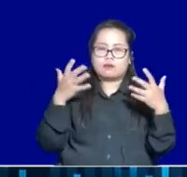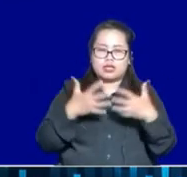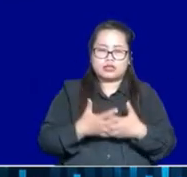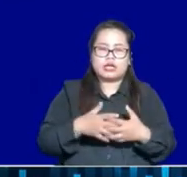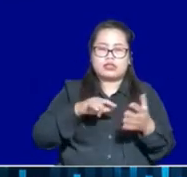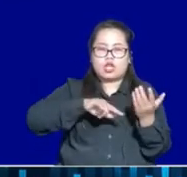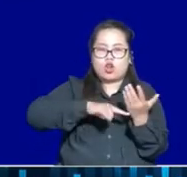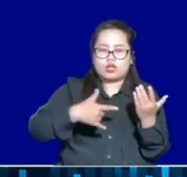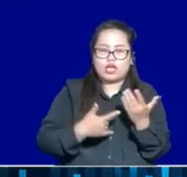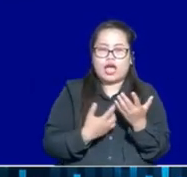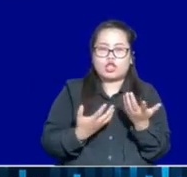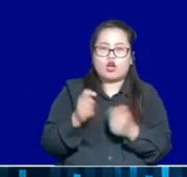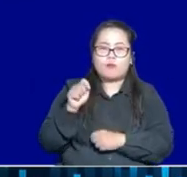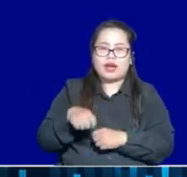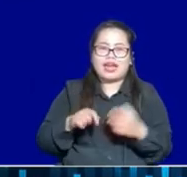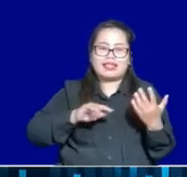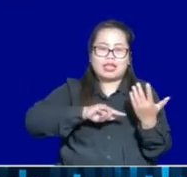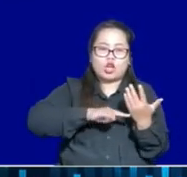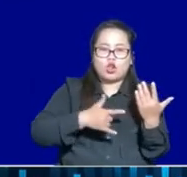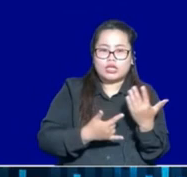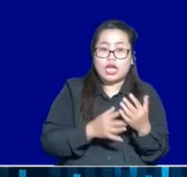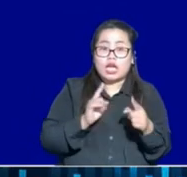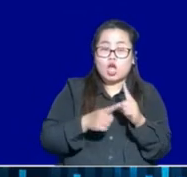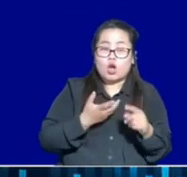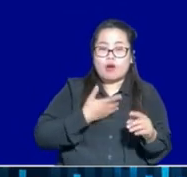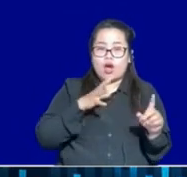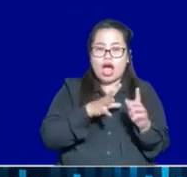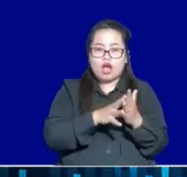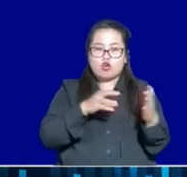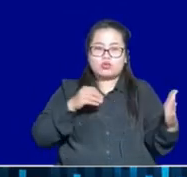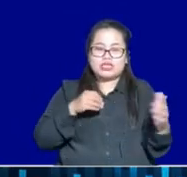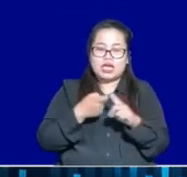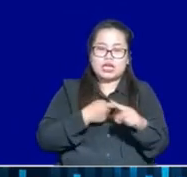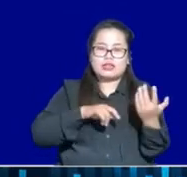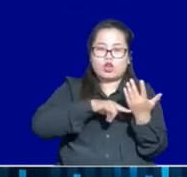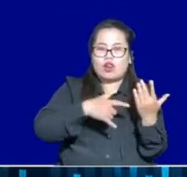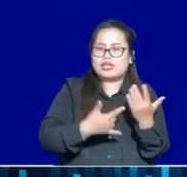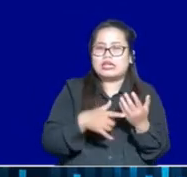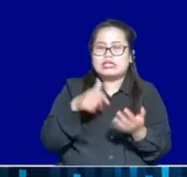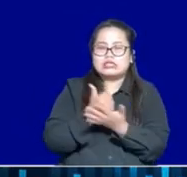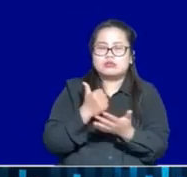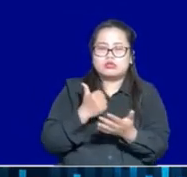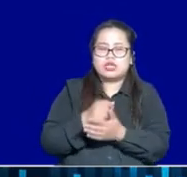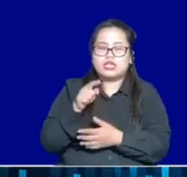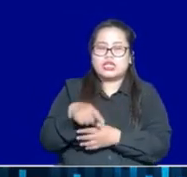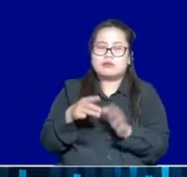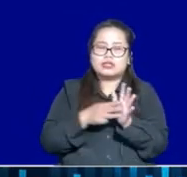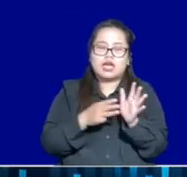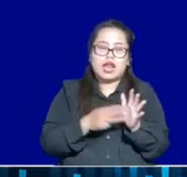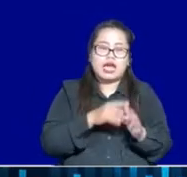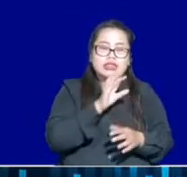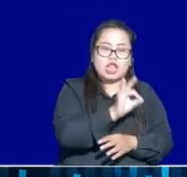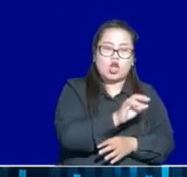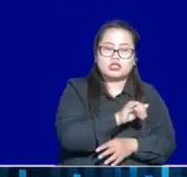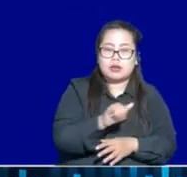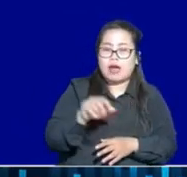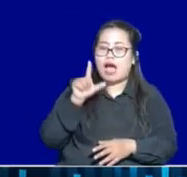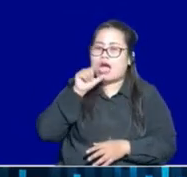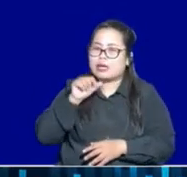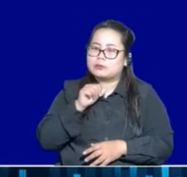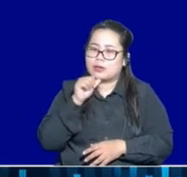that technology faces chicken and egg problems, that these chicken and egg problems causes change to be